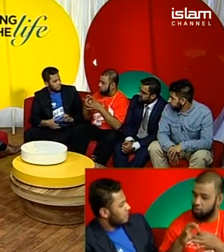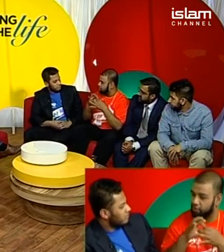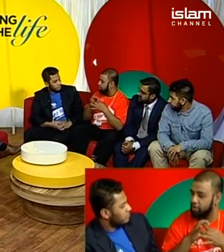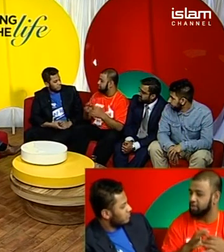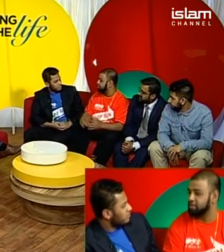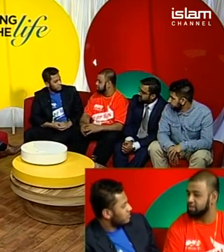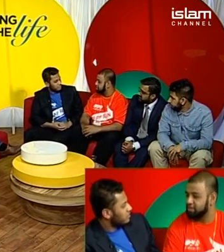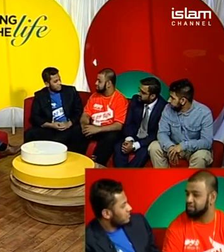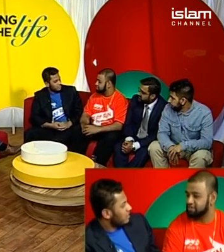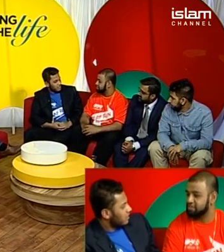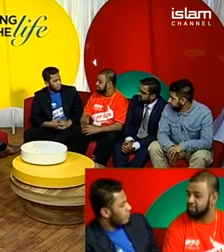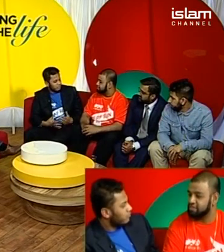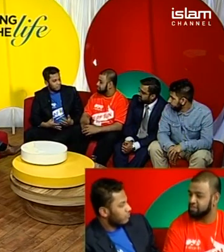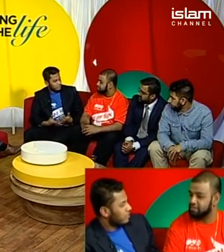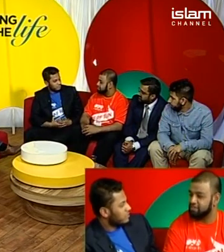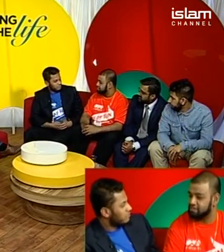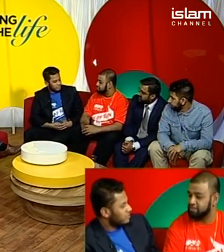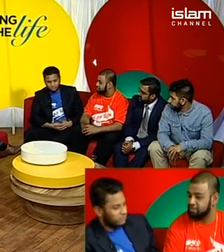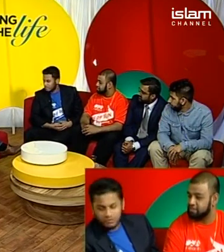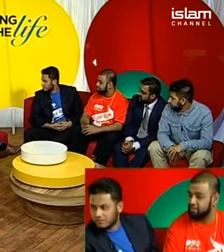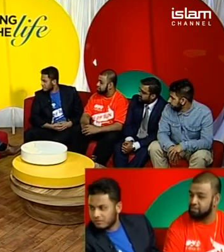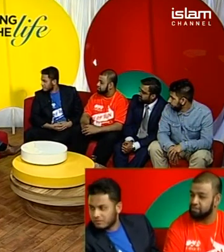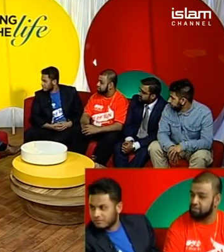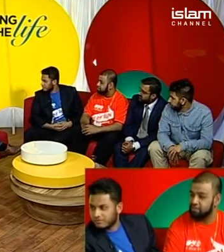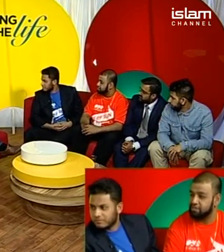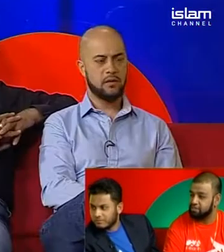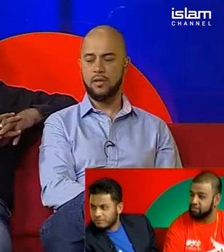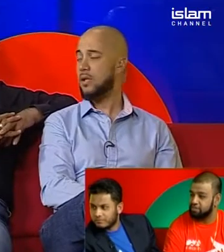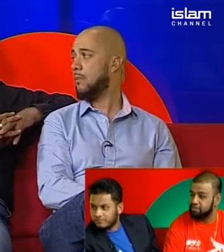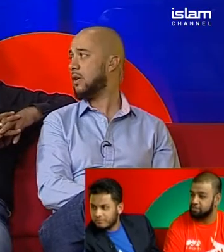started connecting with communities. Now we feel like there's a big difference.